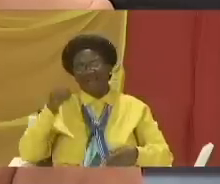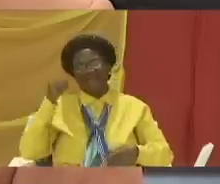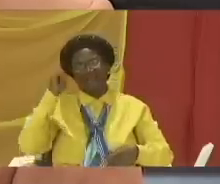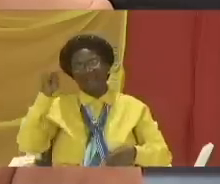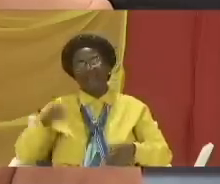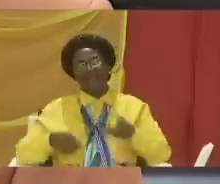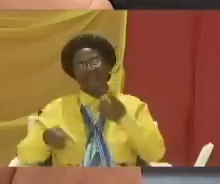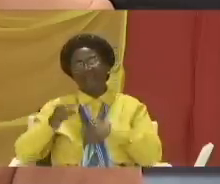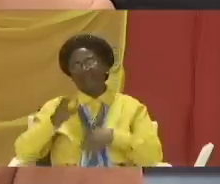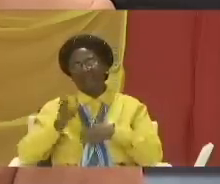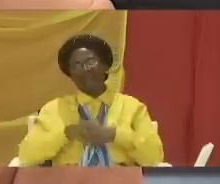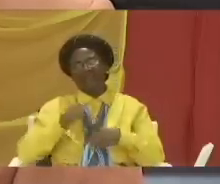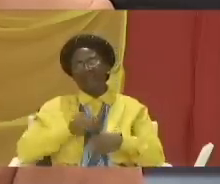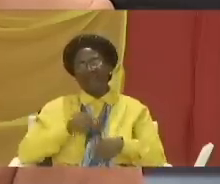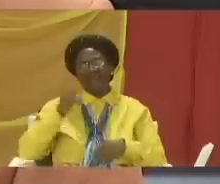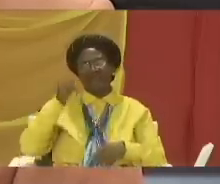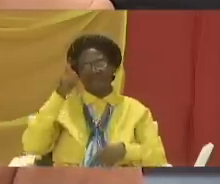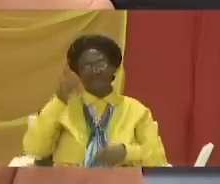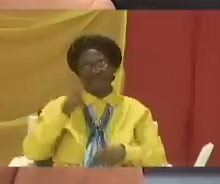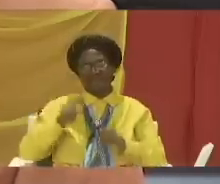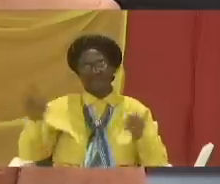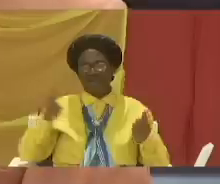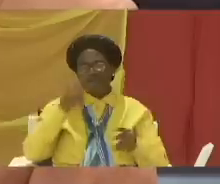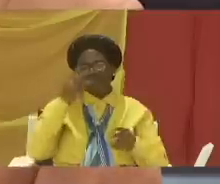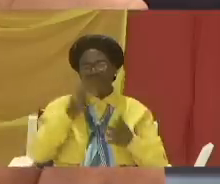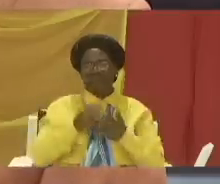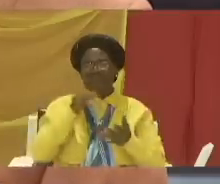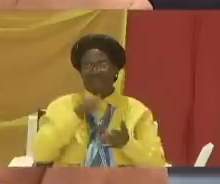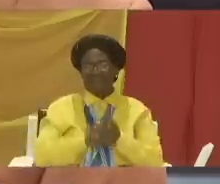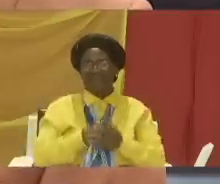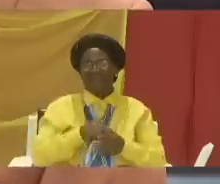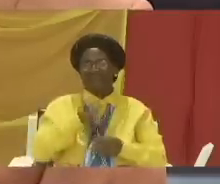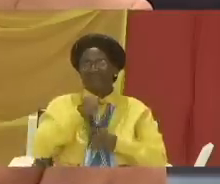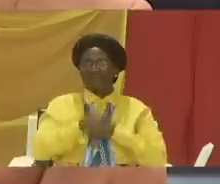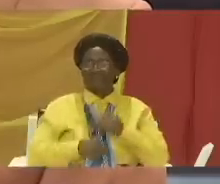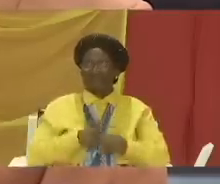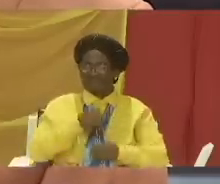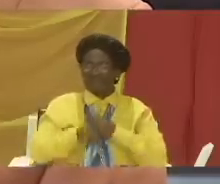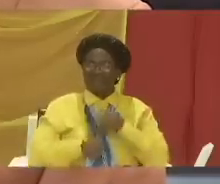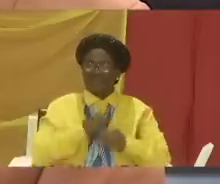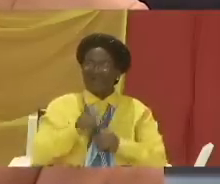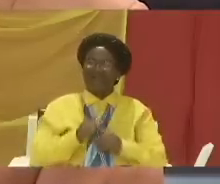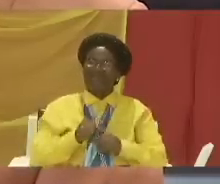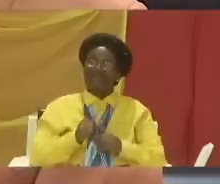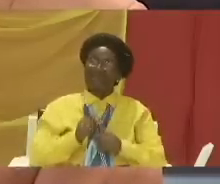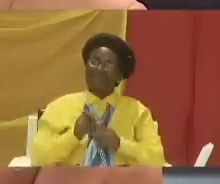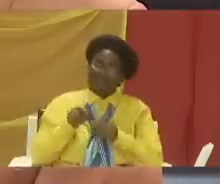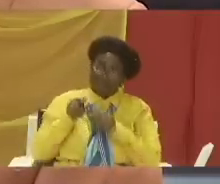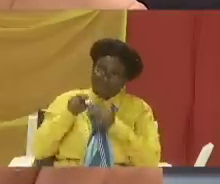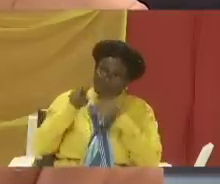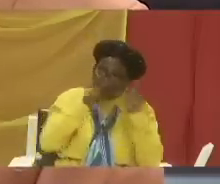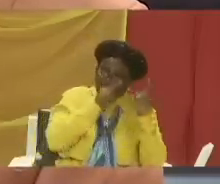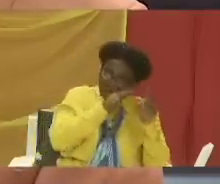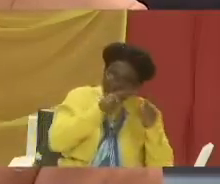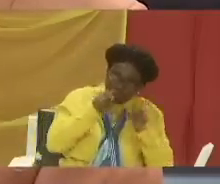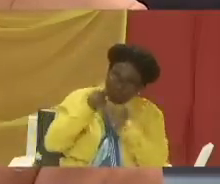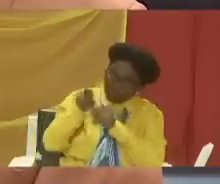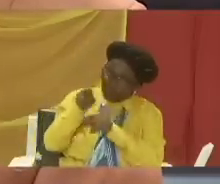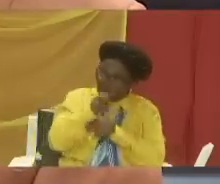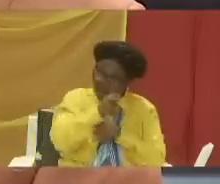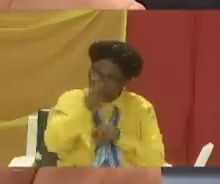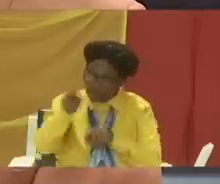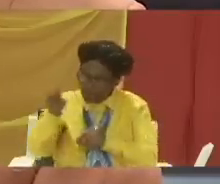If I understand very well, he had suffered a bullet wound. I think he was a